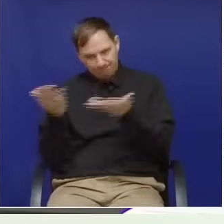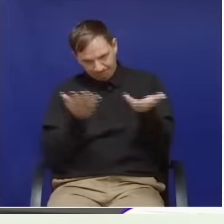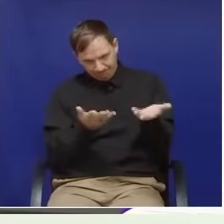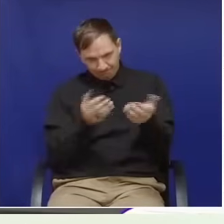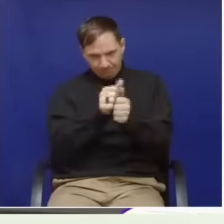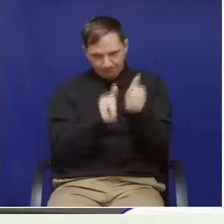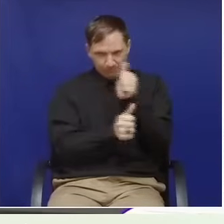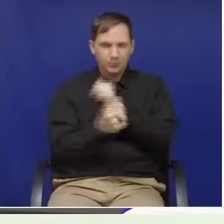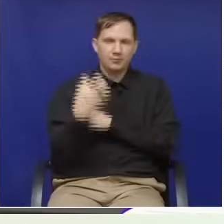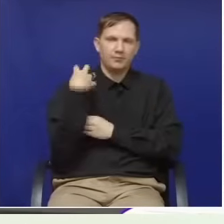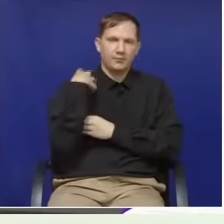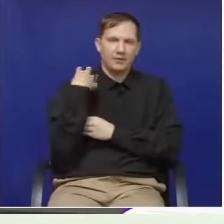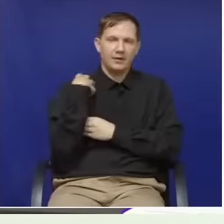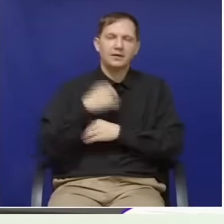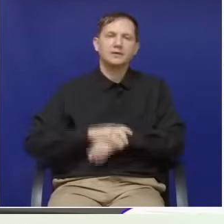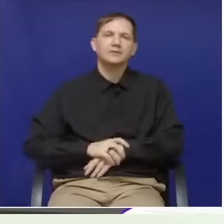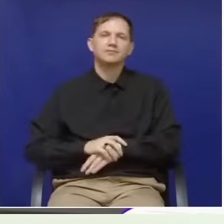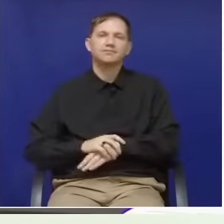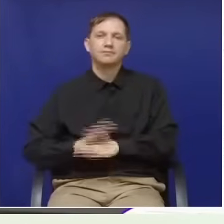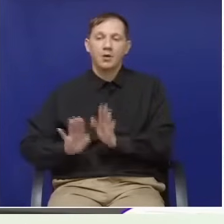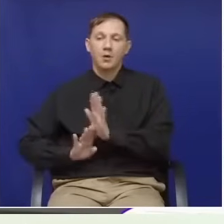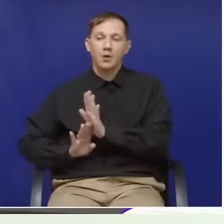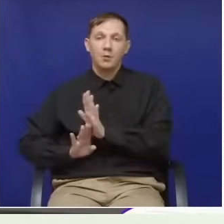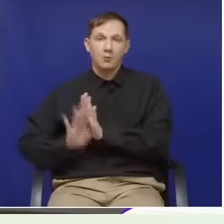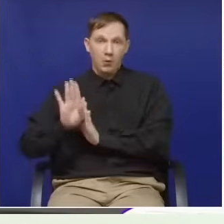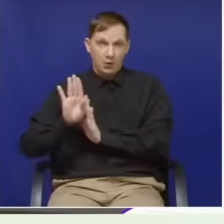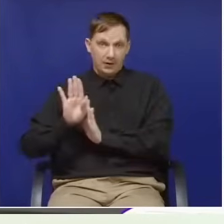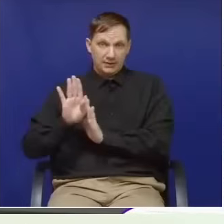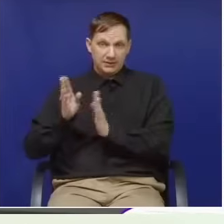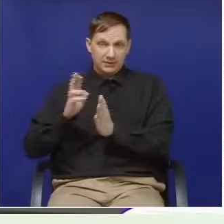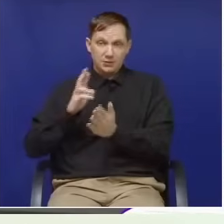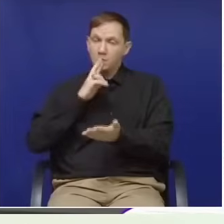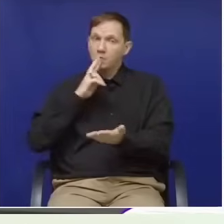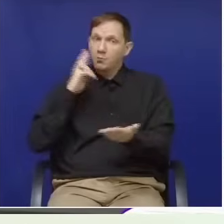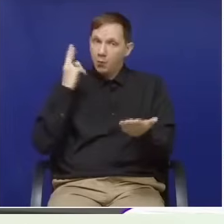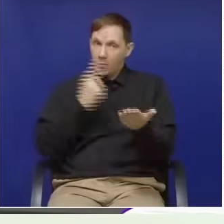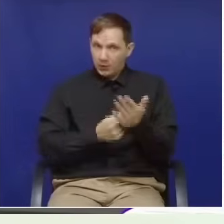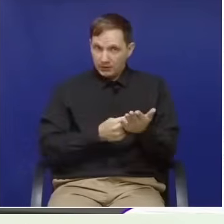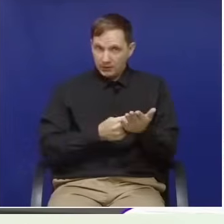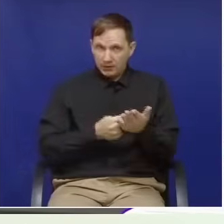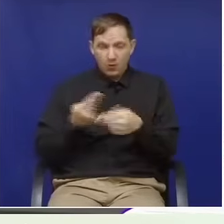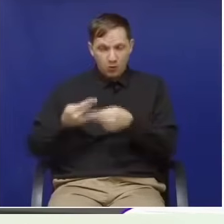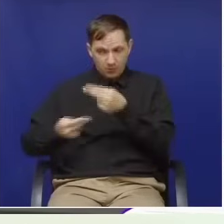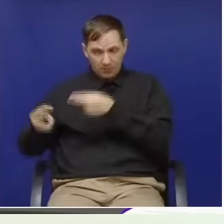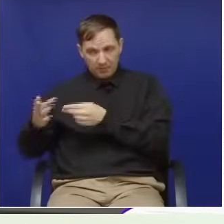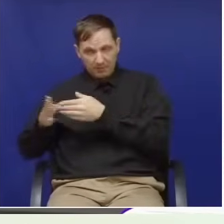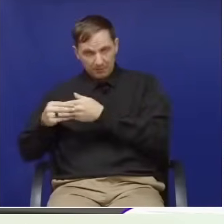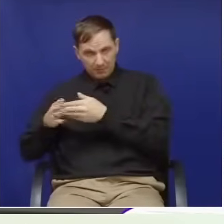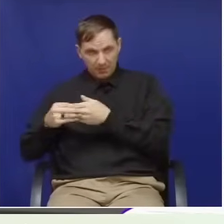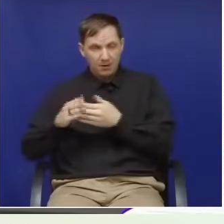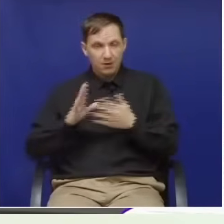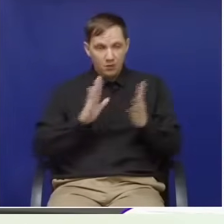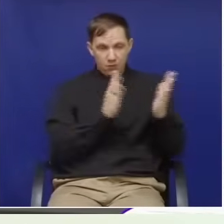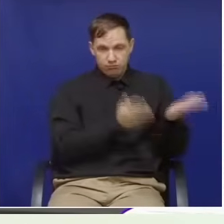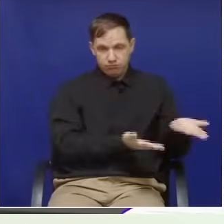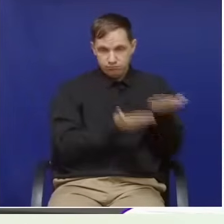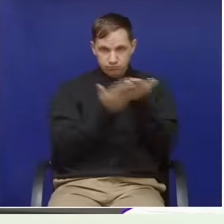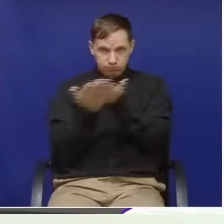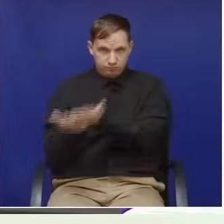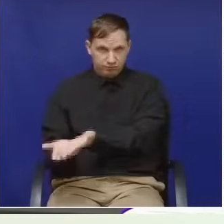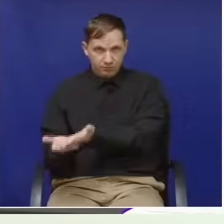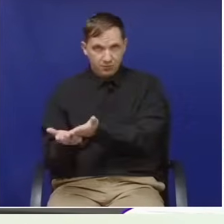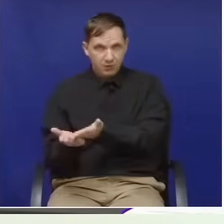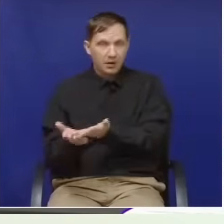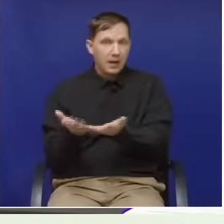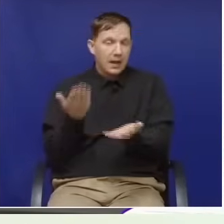The progress report, Honourable Member, will be provided as soon as